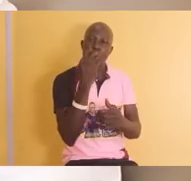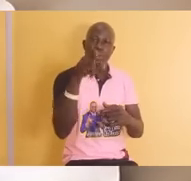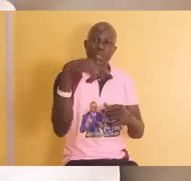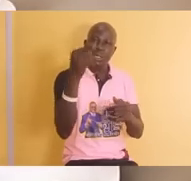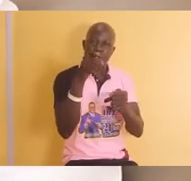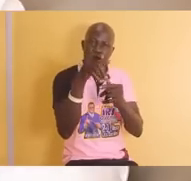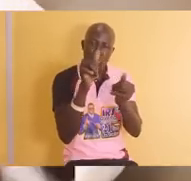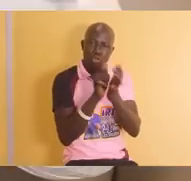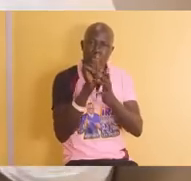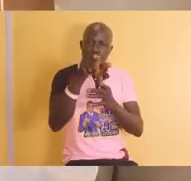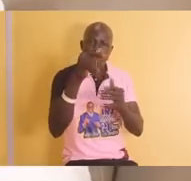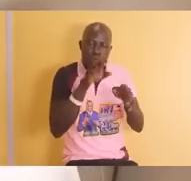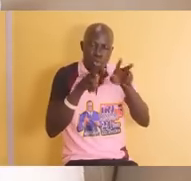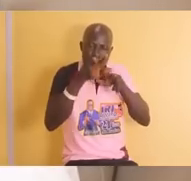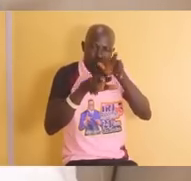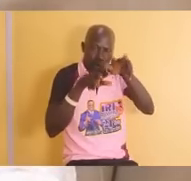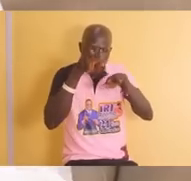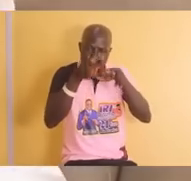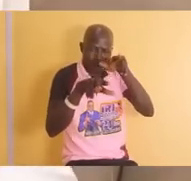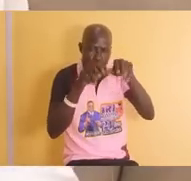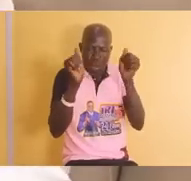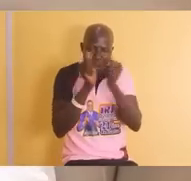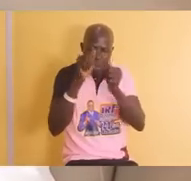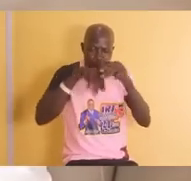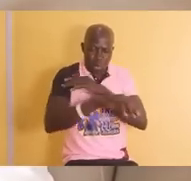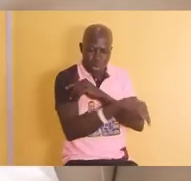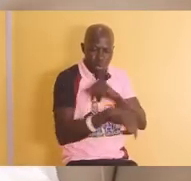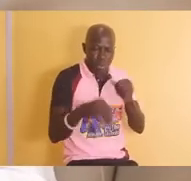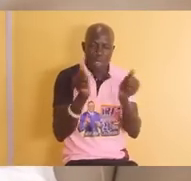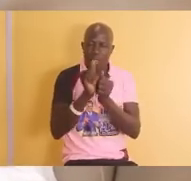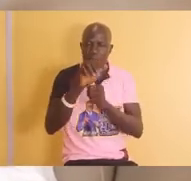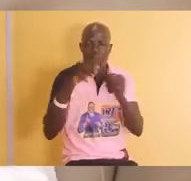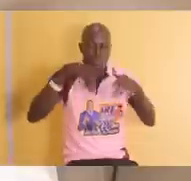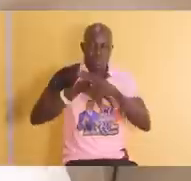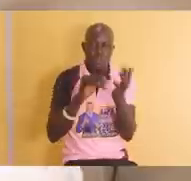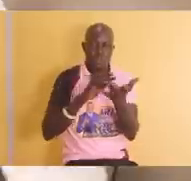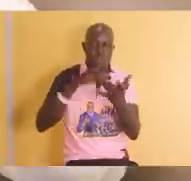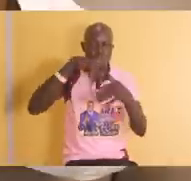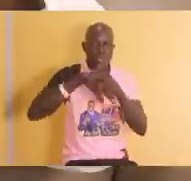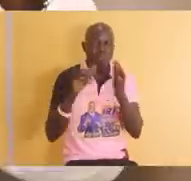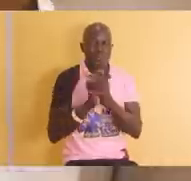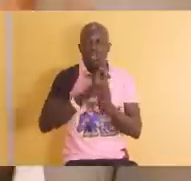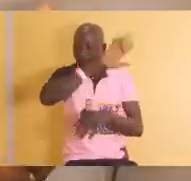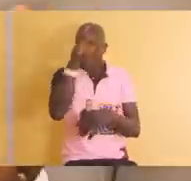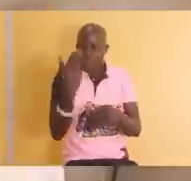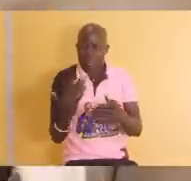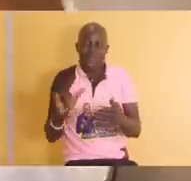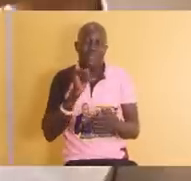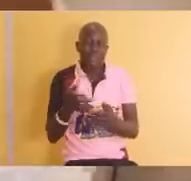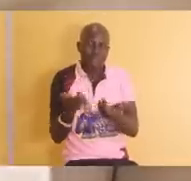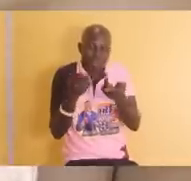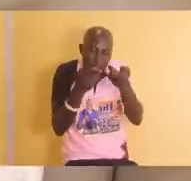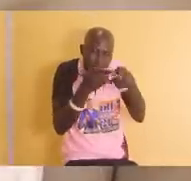àsọtẹ́lẹ̀. I prophesy. Wà á fi ẹsẹ̀ rìn wọnú ògo rẹ lọ. Amen. You walk with your feet into your glory. Ìkan wọn yóò ṣeé ṣe